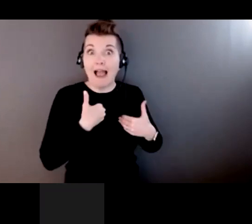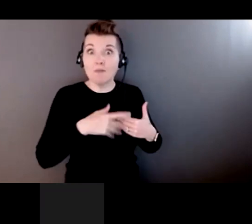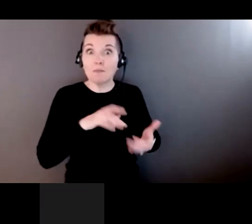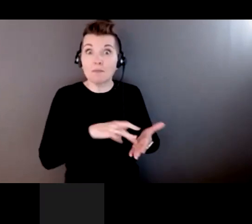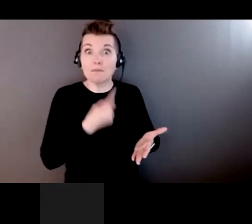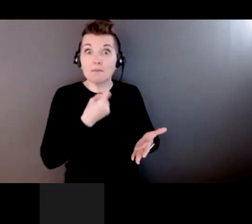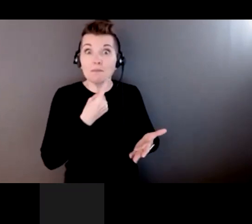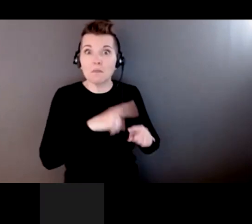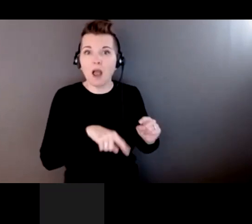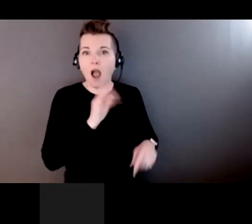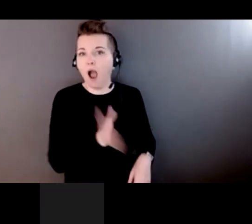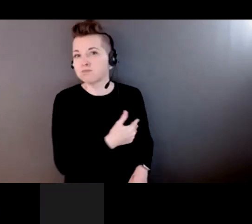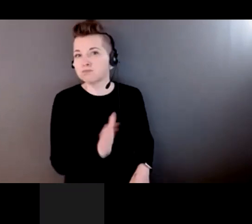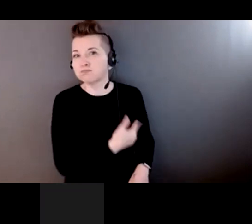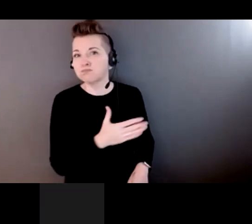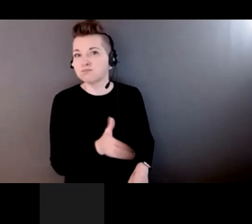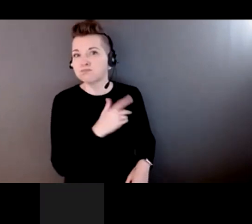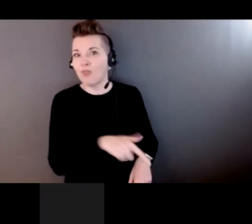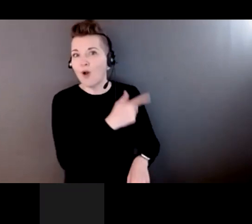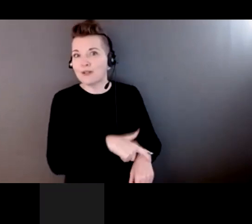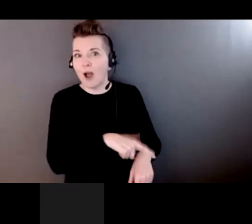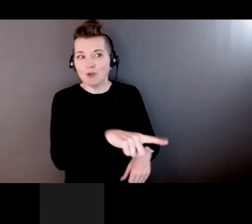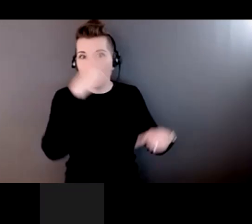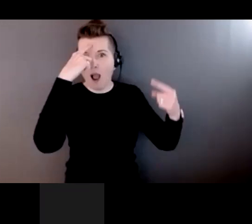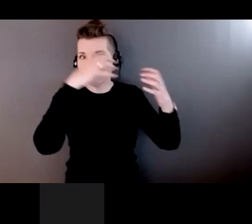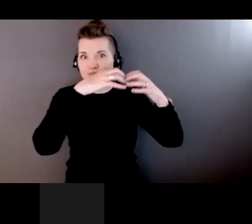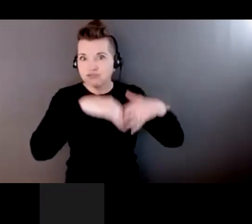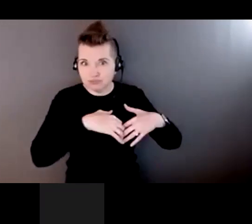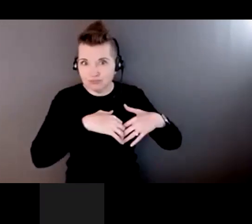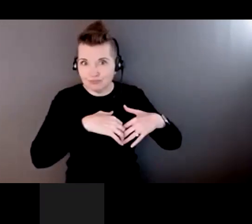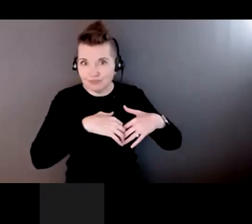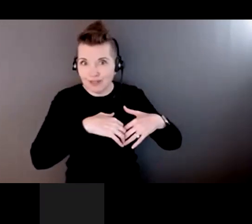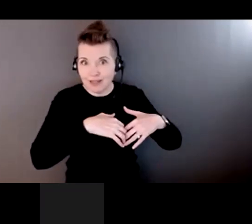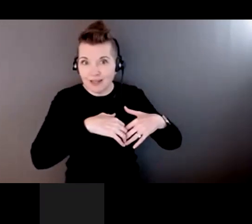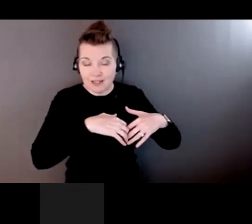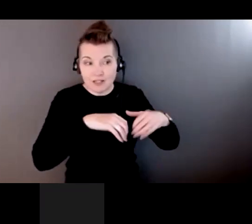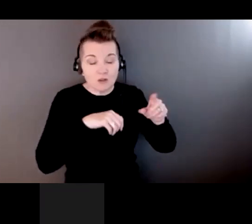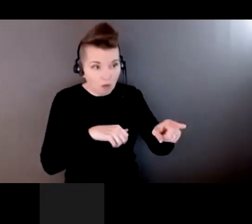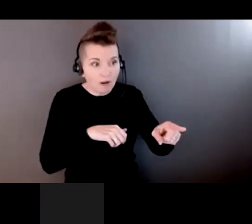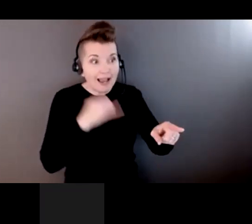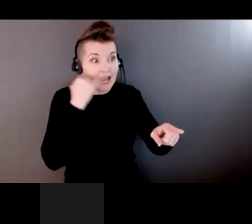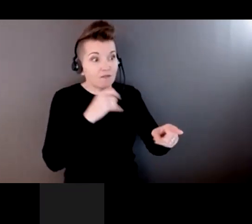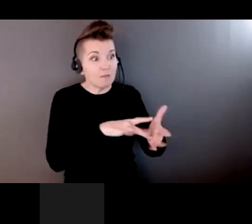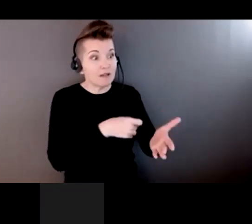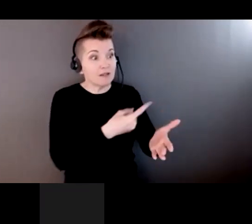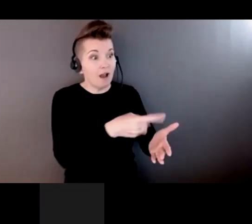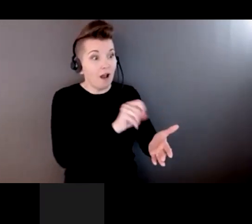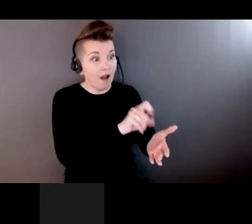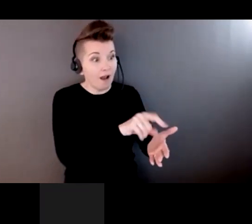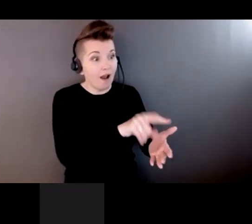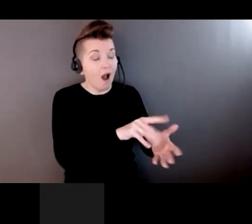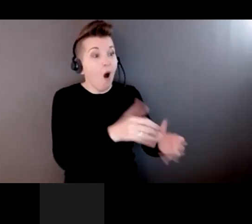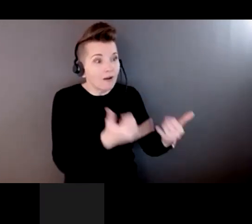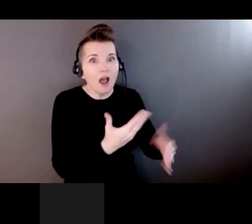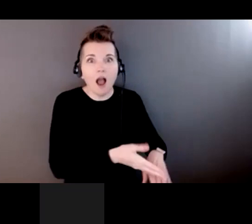time. The court really can't deal with a person until they are fit. And so sometimes